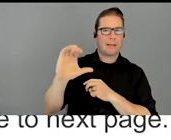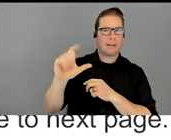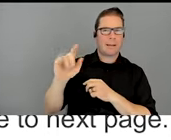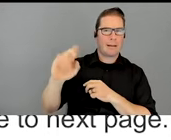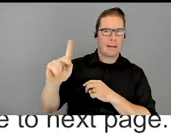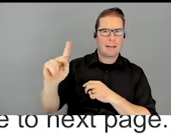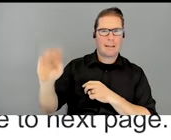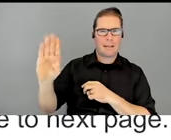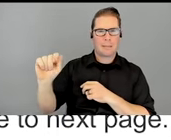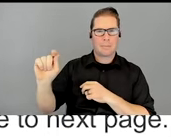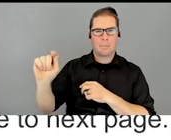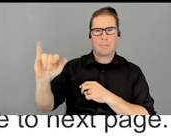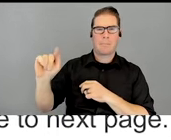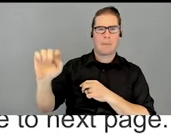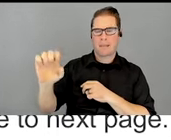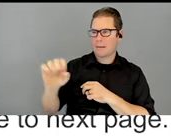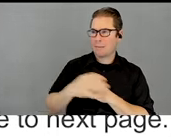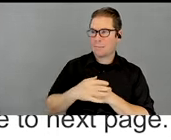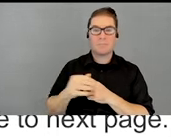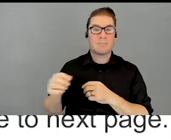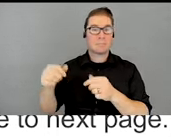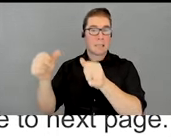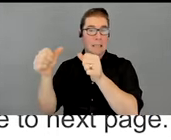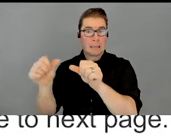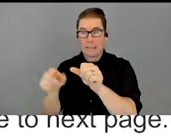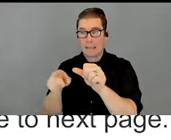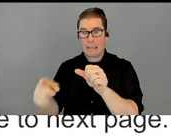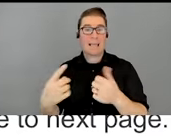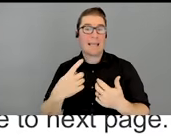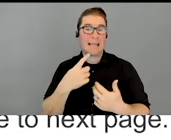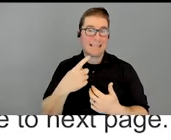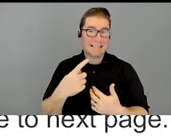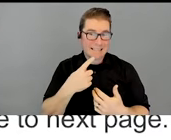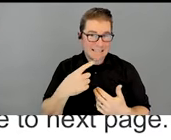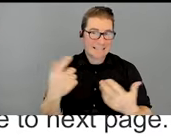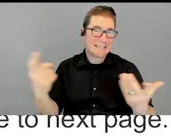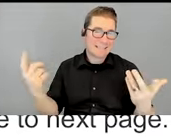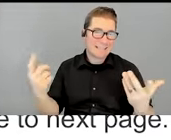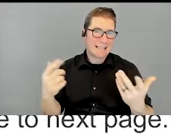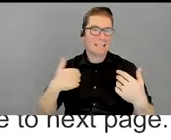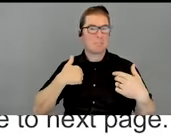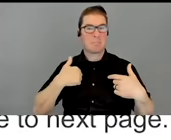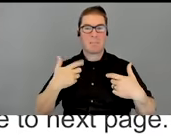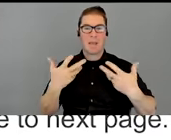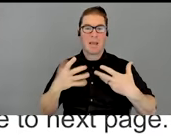Already burned out, and I even enjoy imaginary burritos.